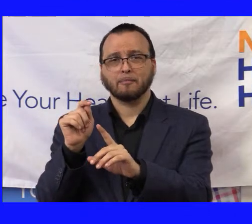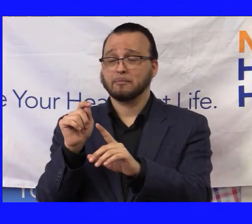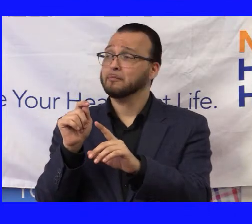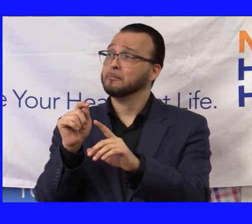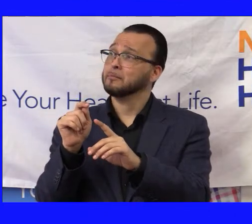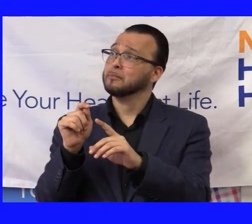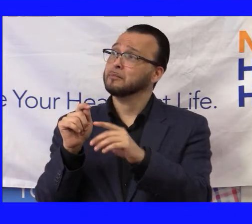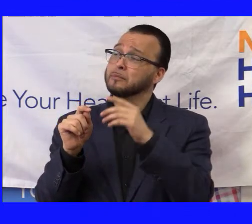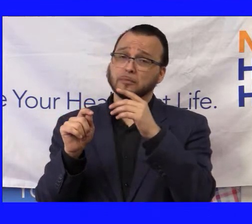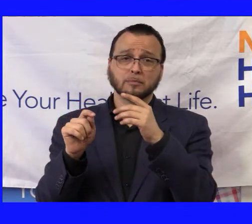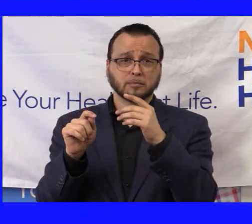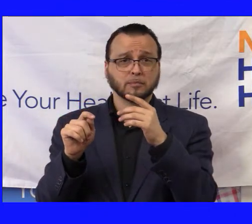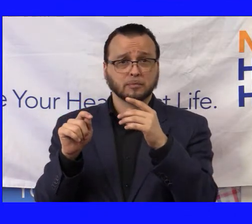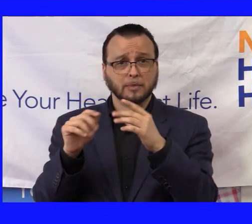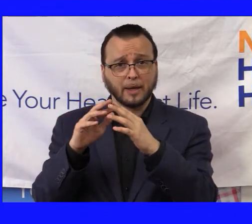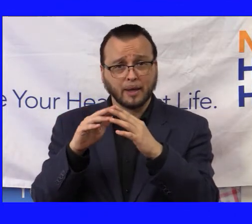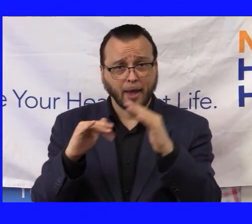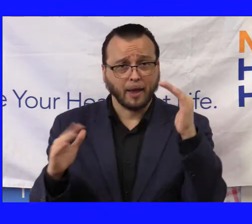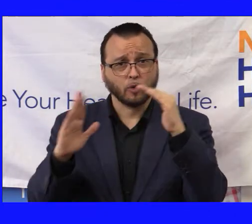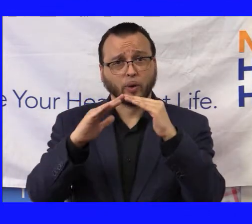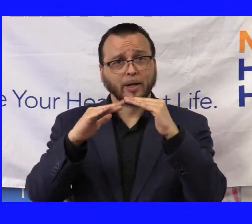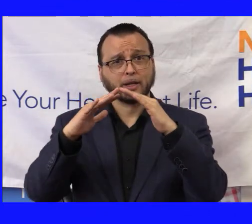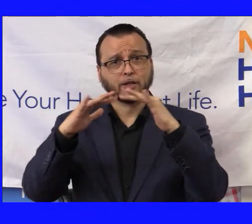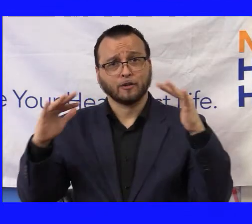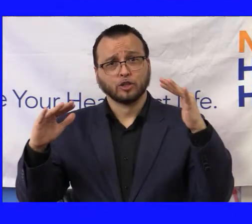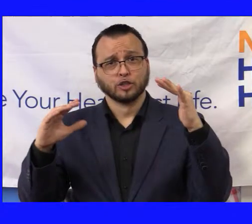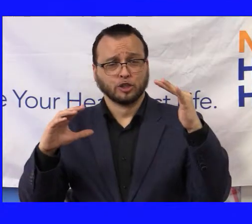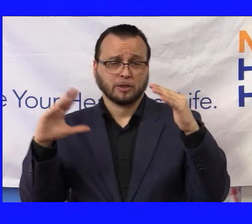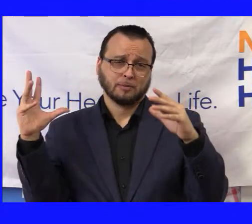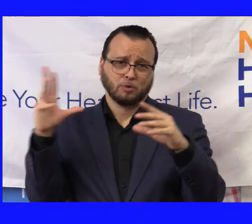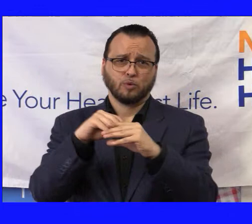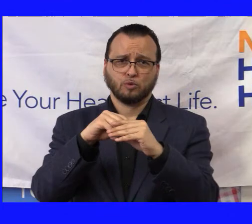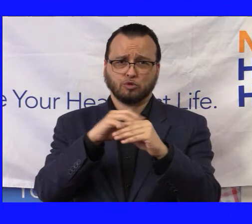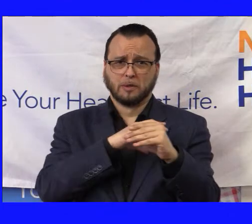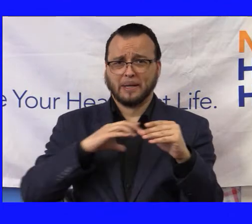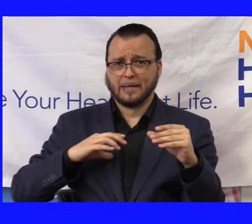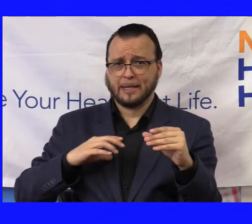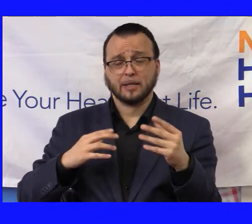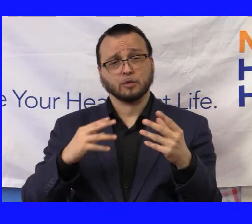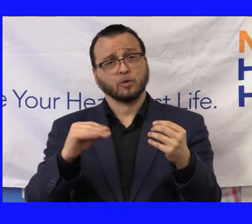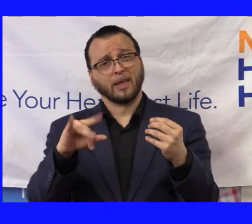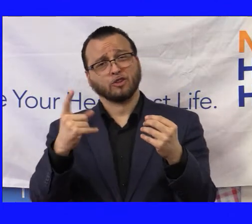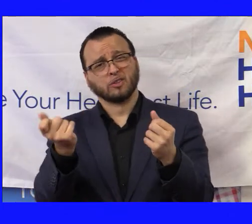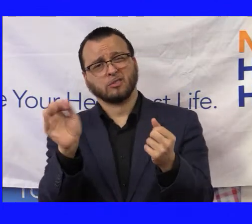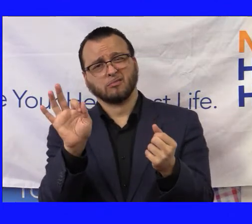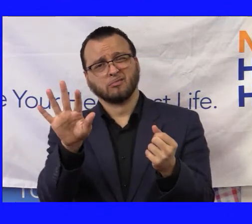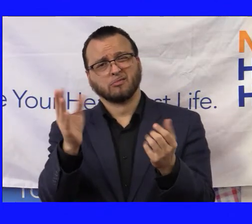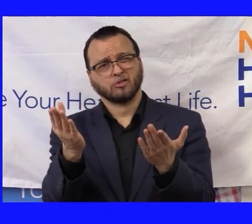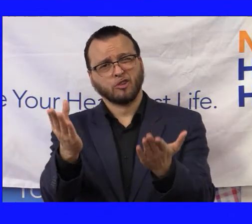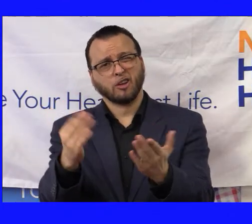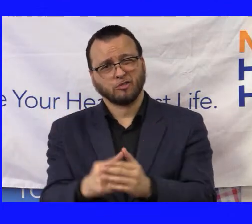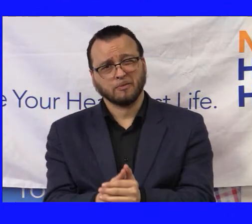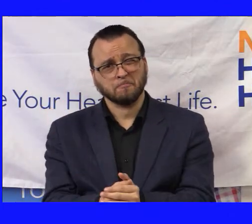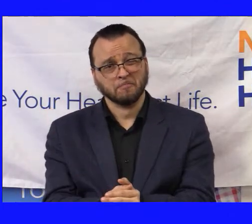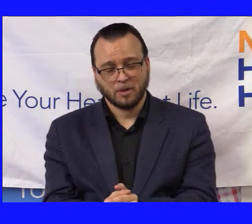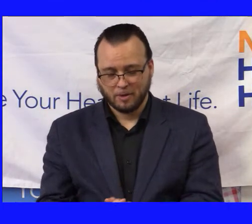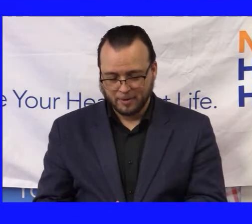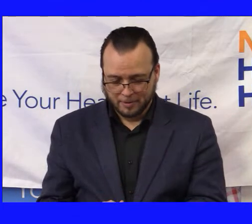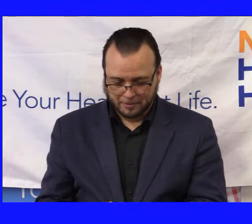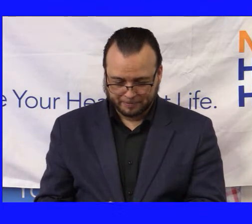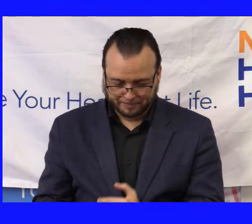Equity, Diversity, and Inclusion Committee. So that would be just a suggestion. Thank you, Dr. Great. Davis. Thank you.